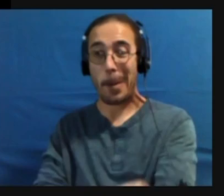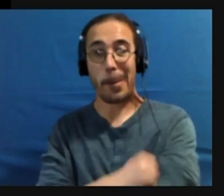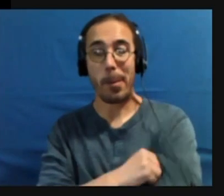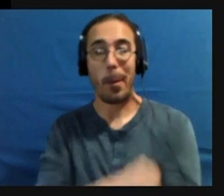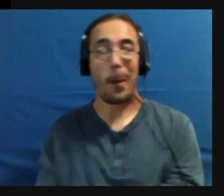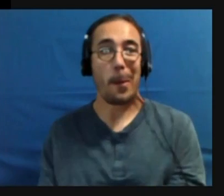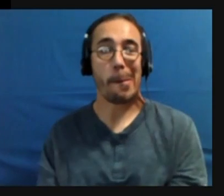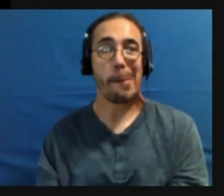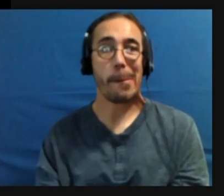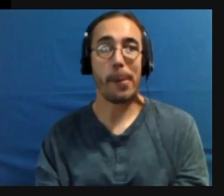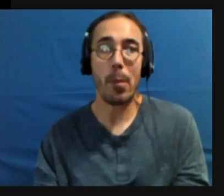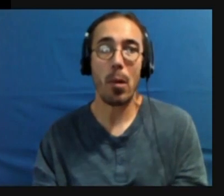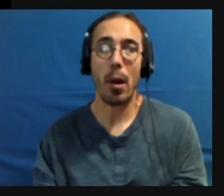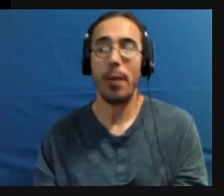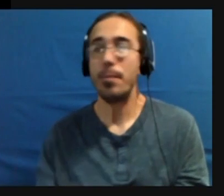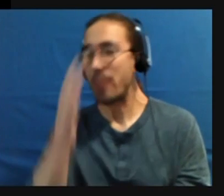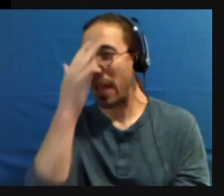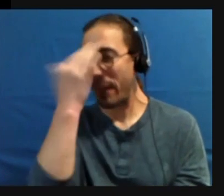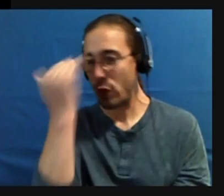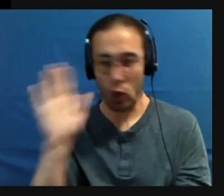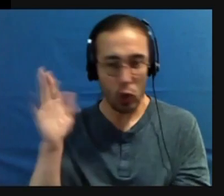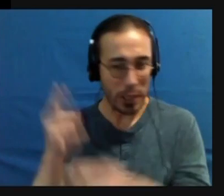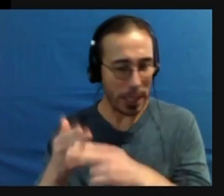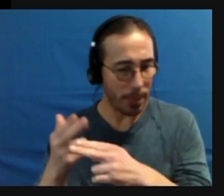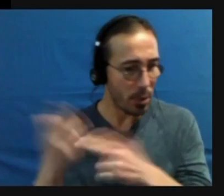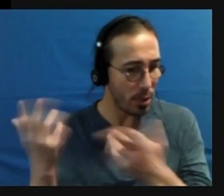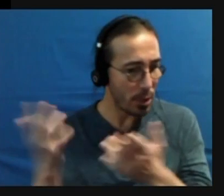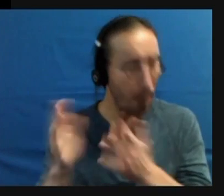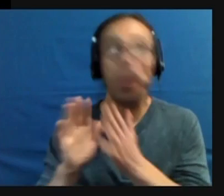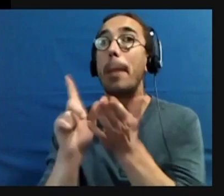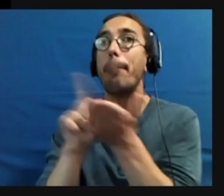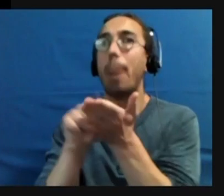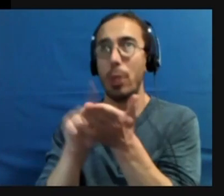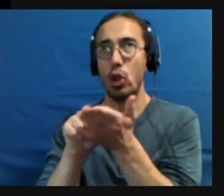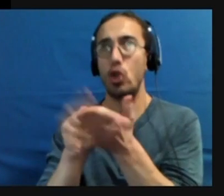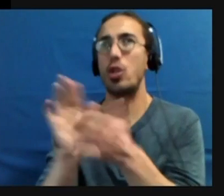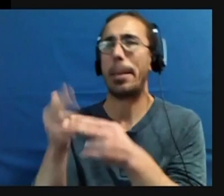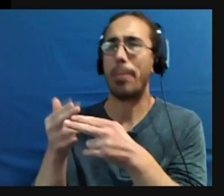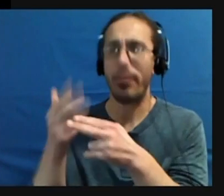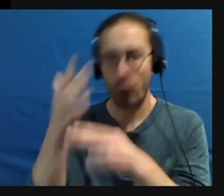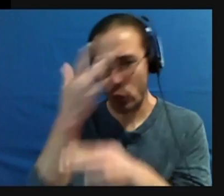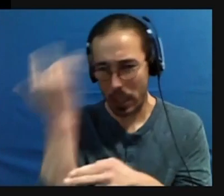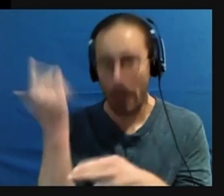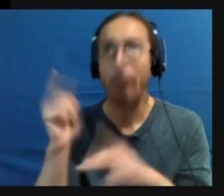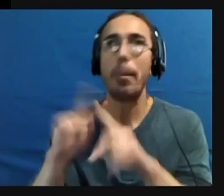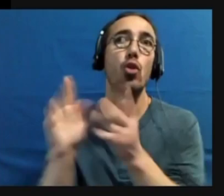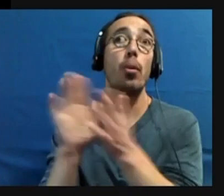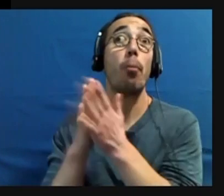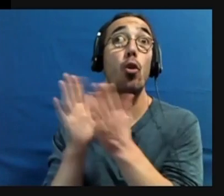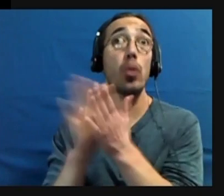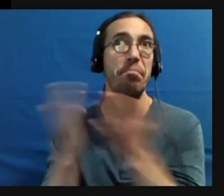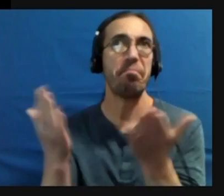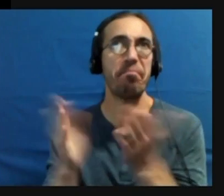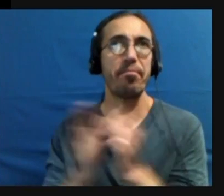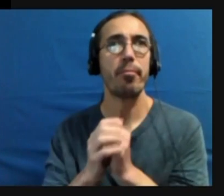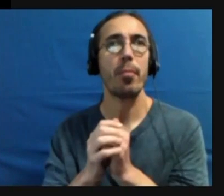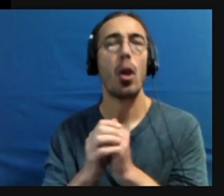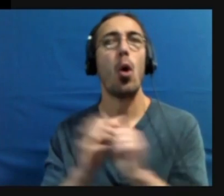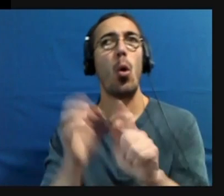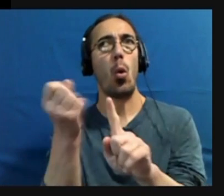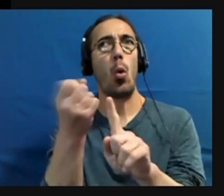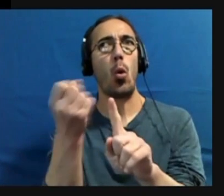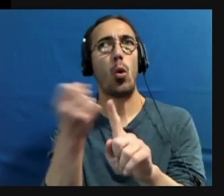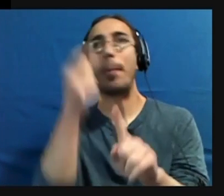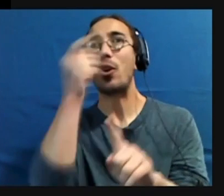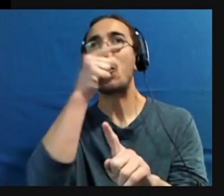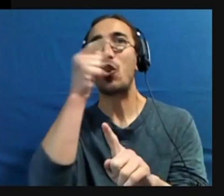Goodness, I forgot her name. There is a book, and I'm gonna Google search it